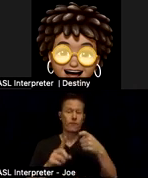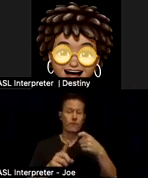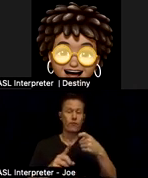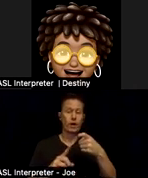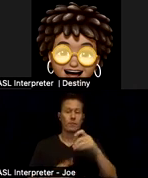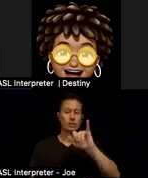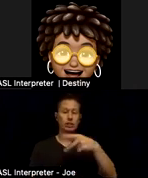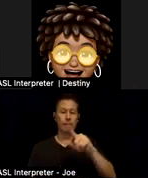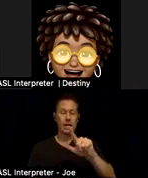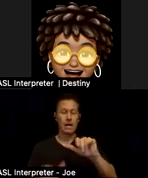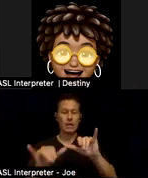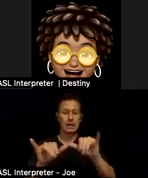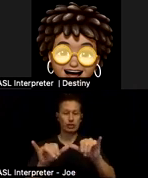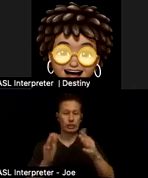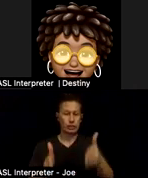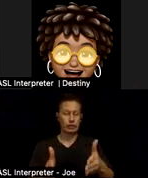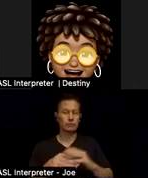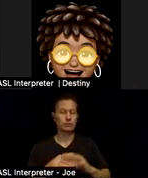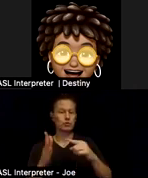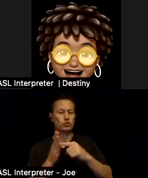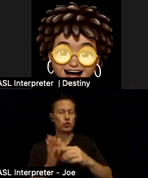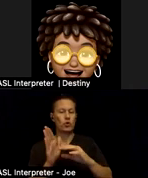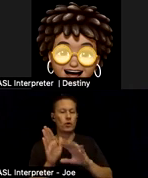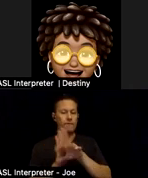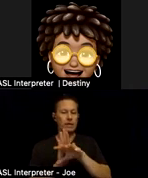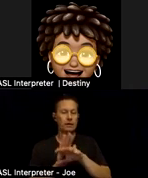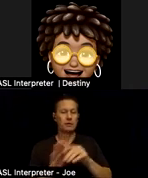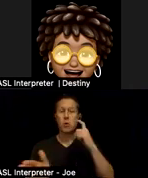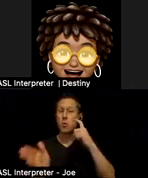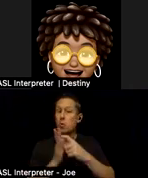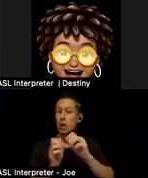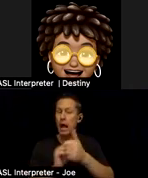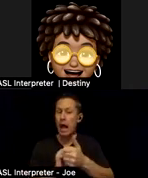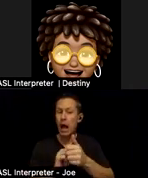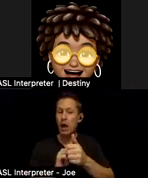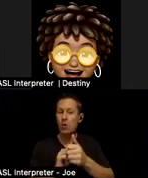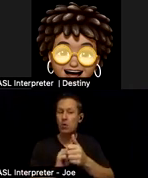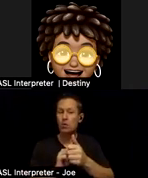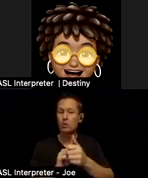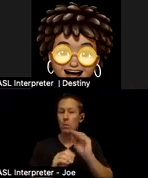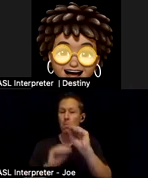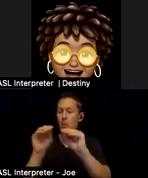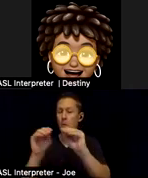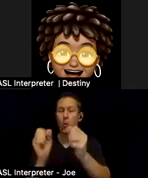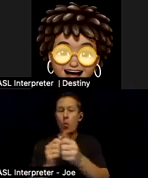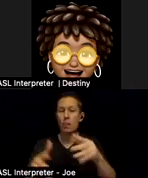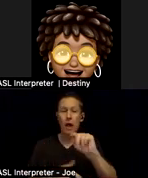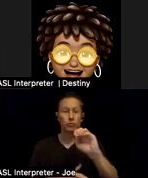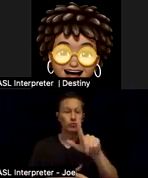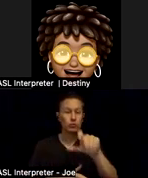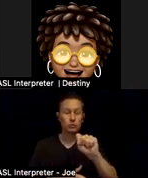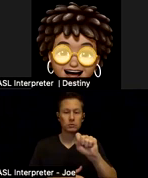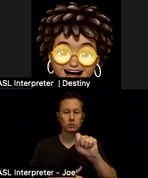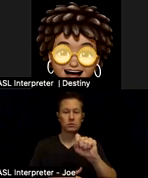Propulsion Laboratory. And we're going to show a quick video and notice how these get installed without tools, and they activate